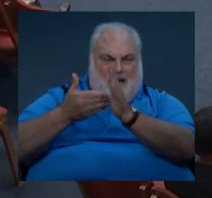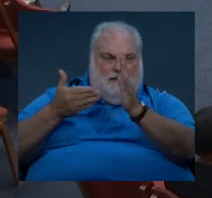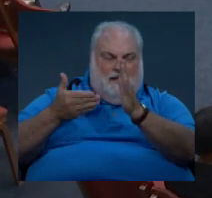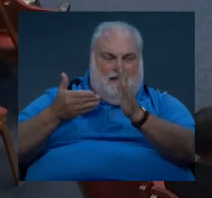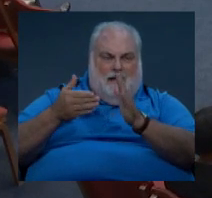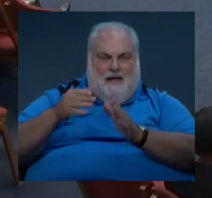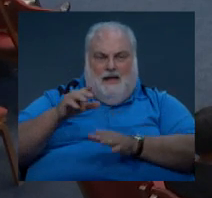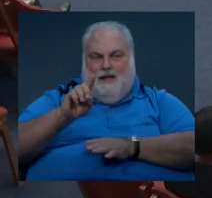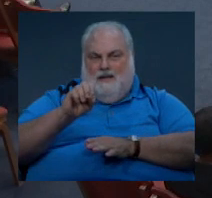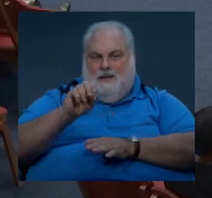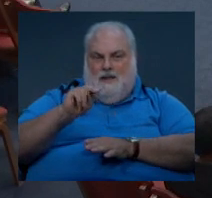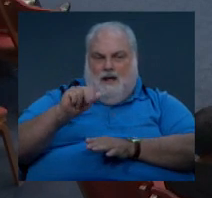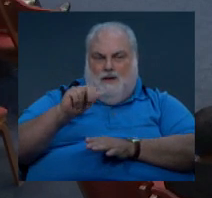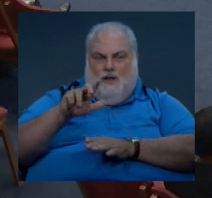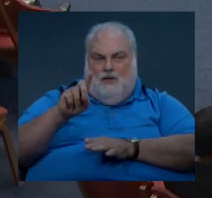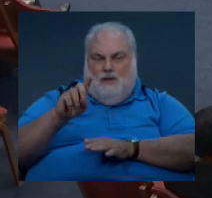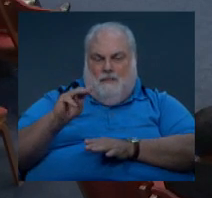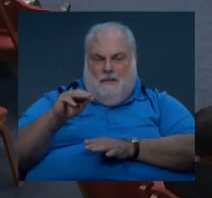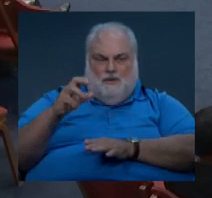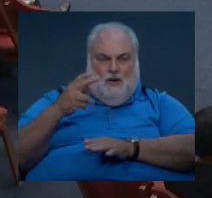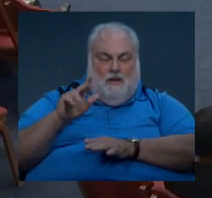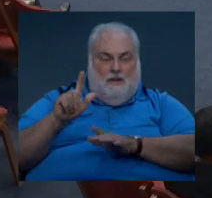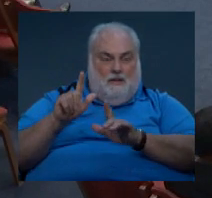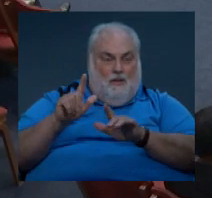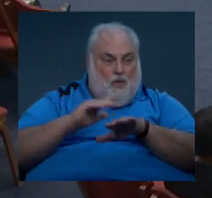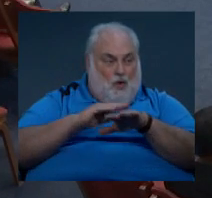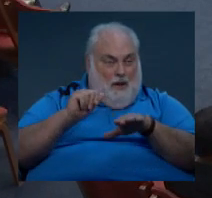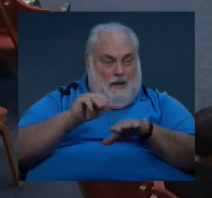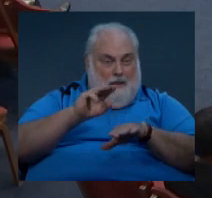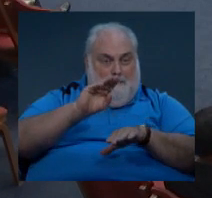that's Mr. Donald Mitchell. So Bishop Smith, you'll go first.